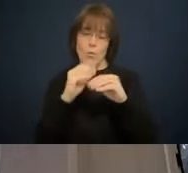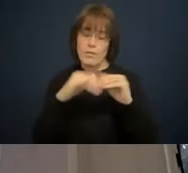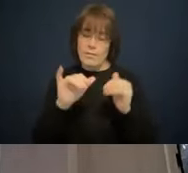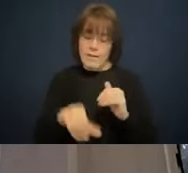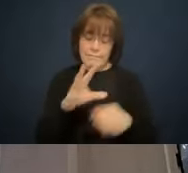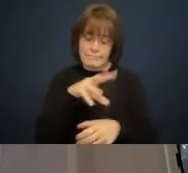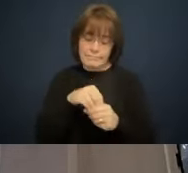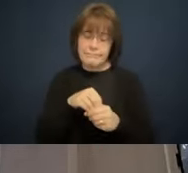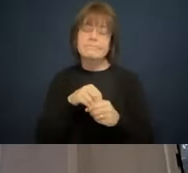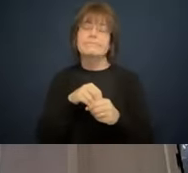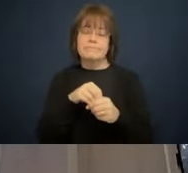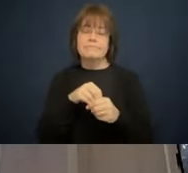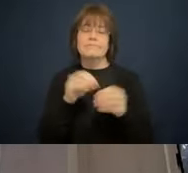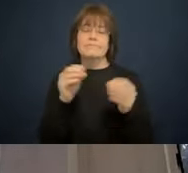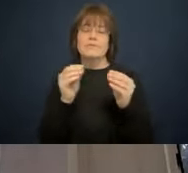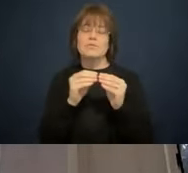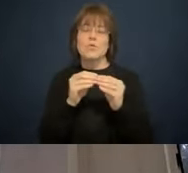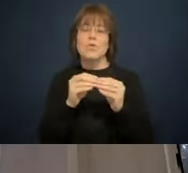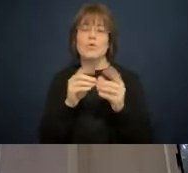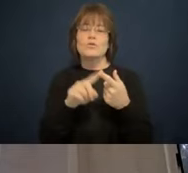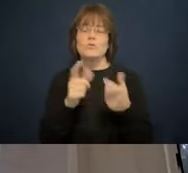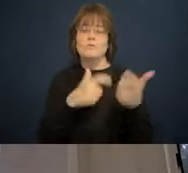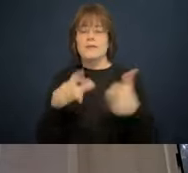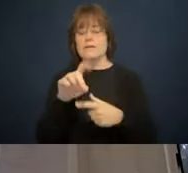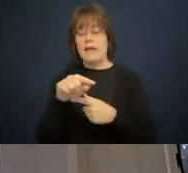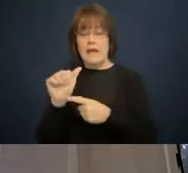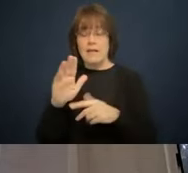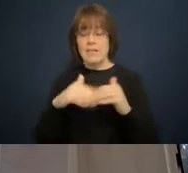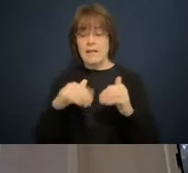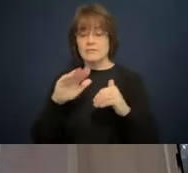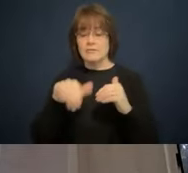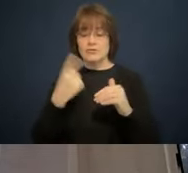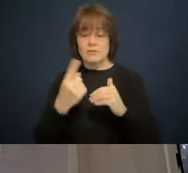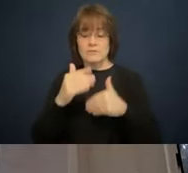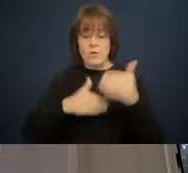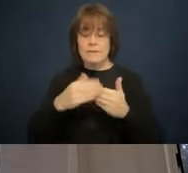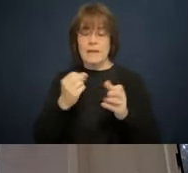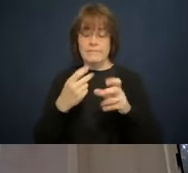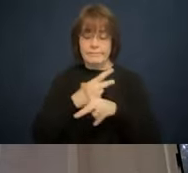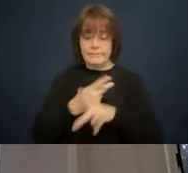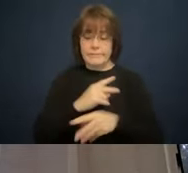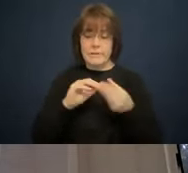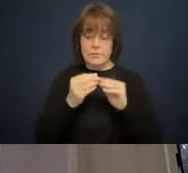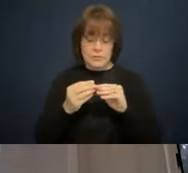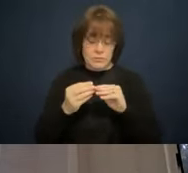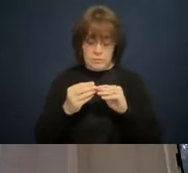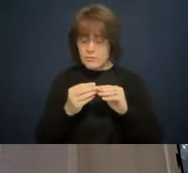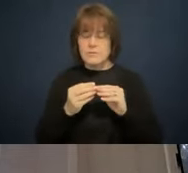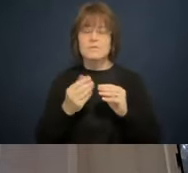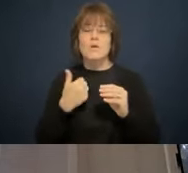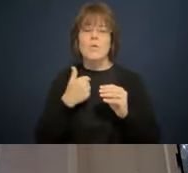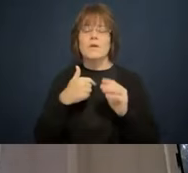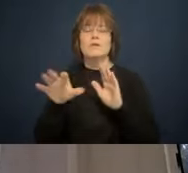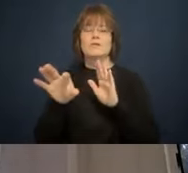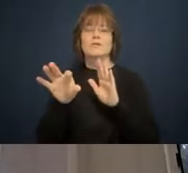there's more to big data than just processing and crunching numbers. So when we chose the theme for big